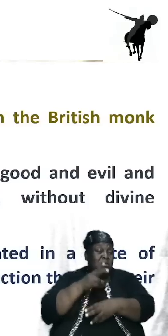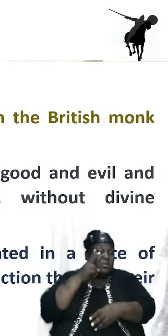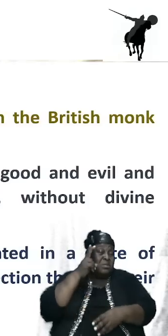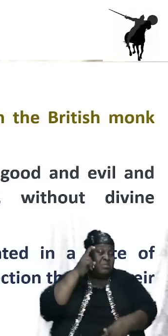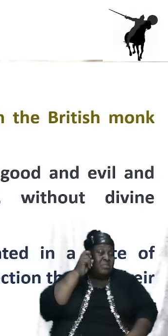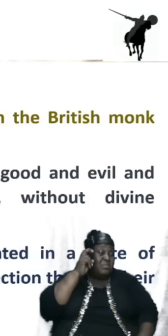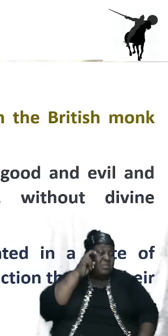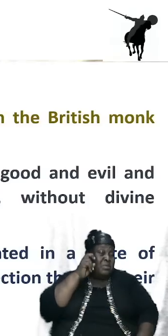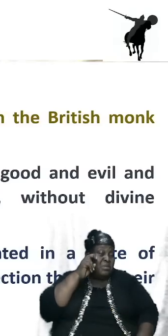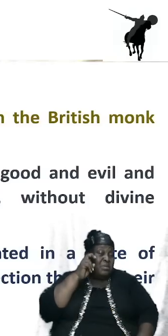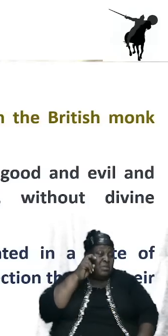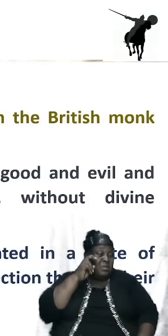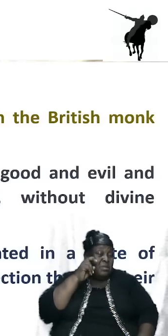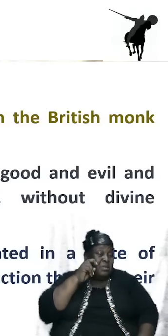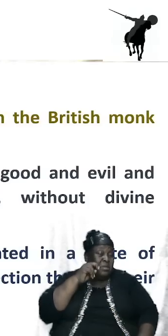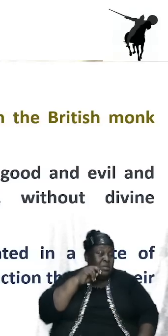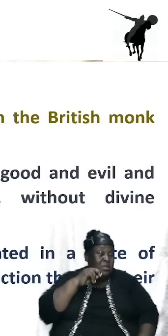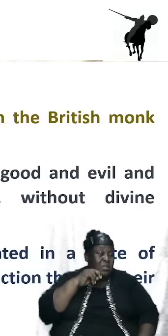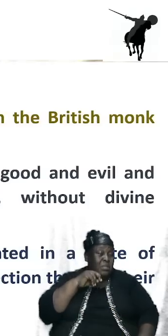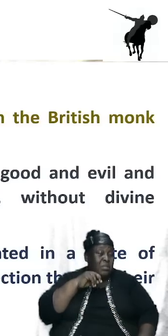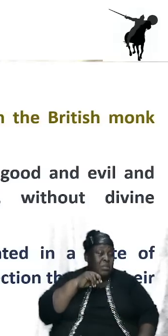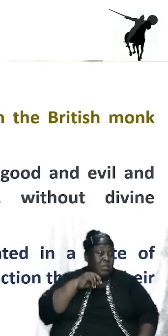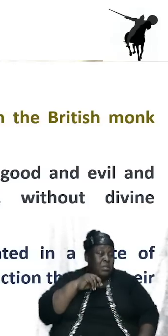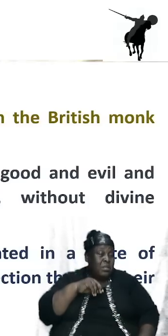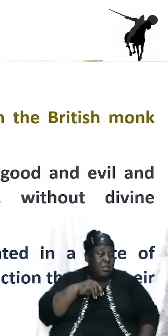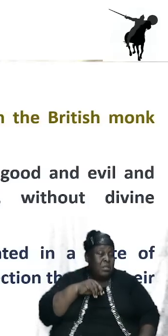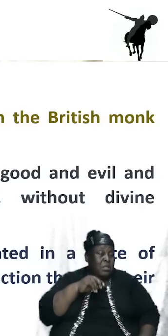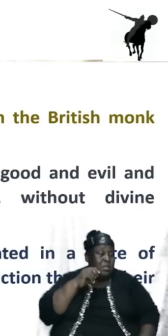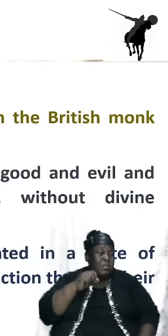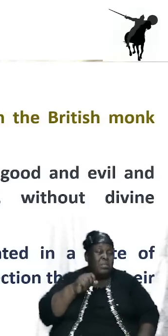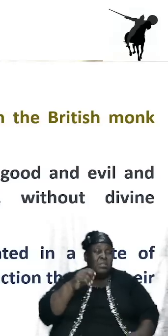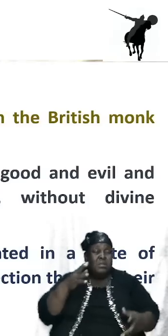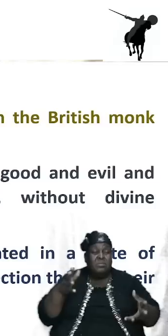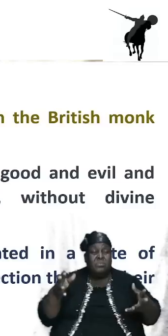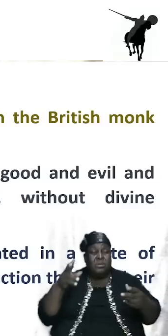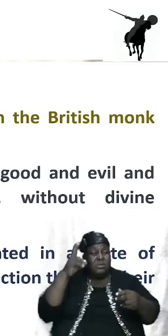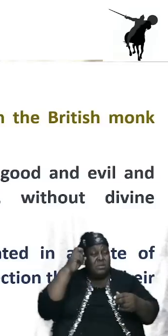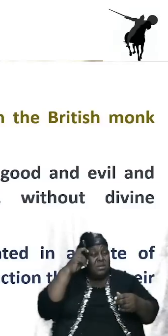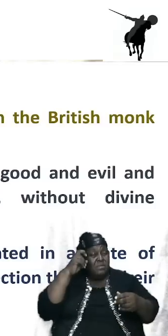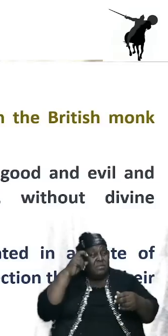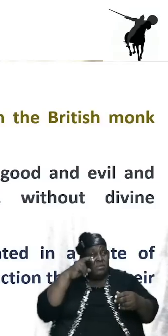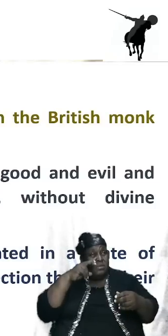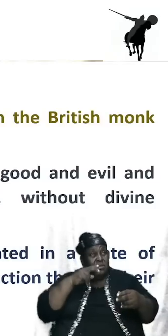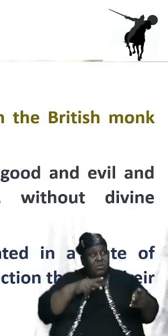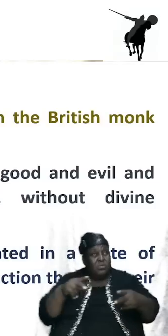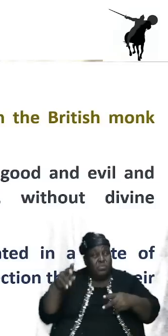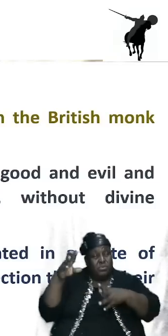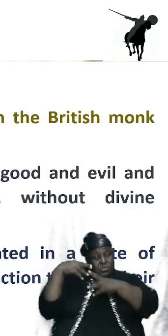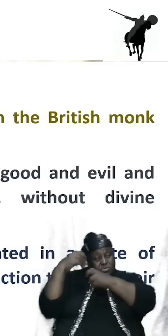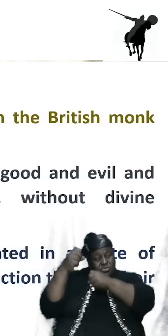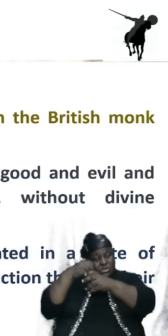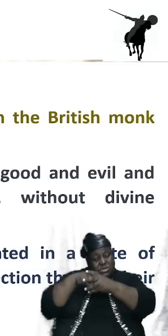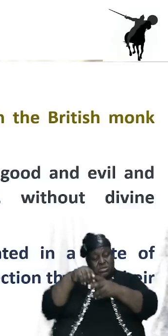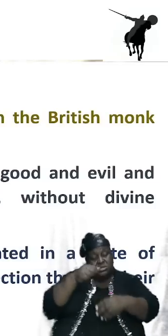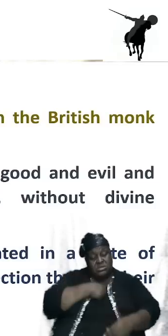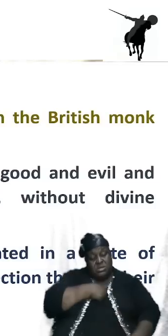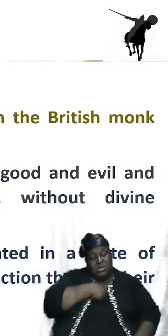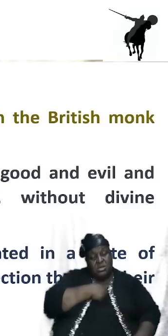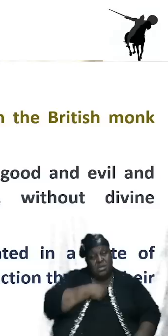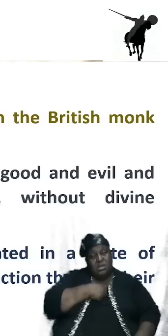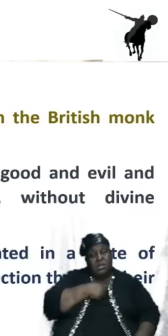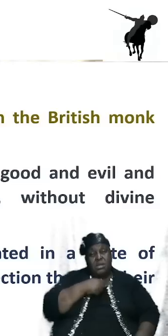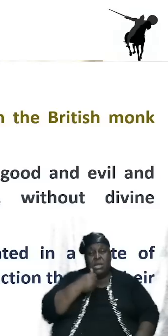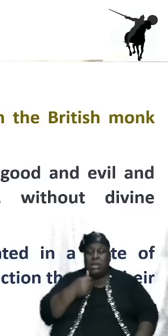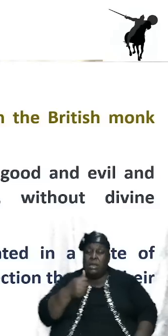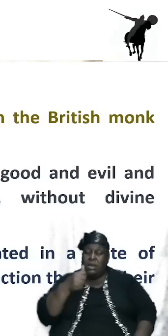Your most wicked enemy is yourself. And that's what the devil wants you to put your trust in. Yourself. But the Bible says, if any man